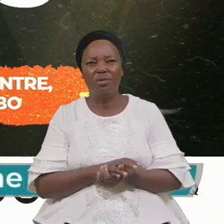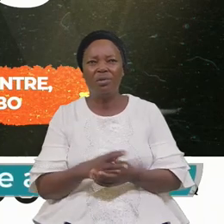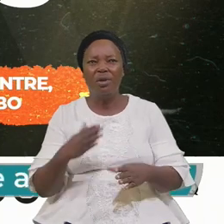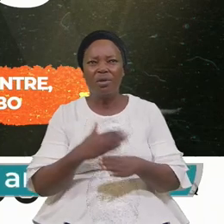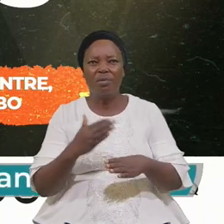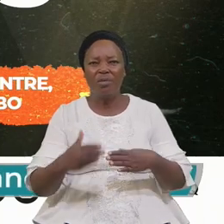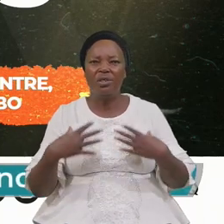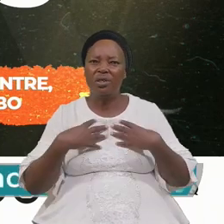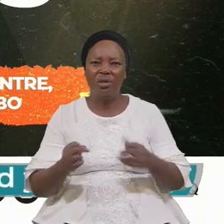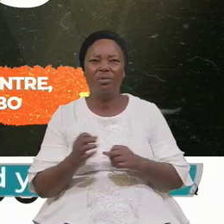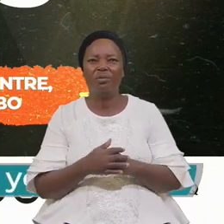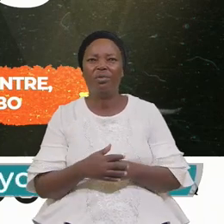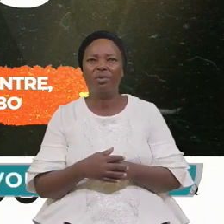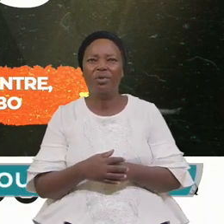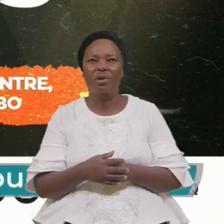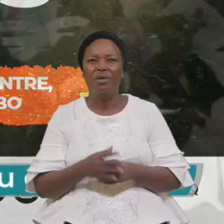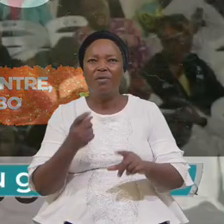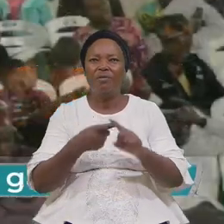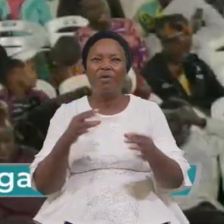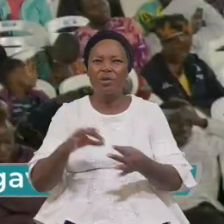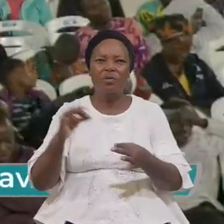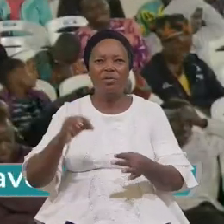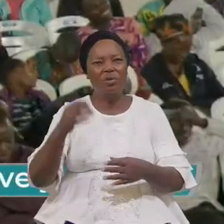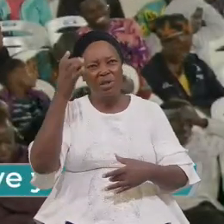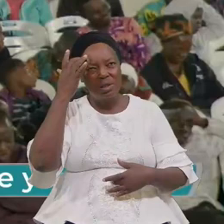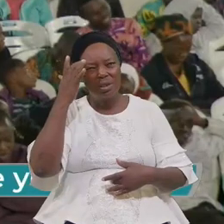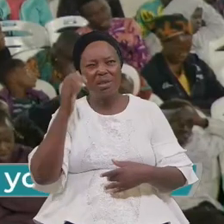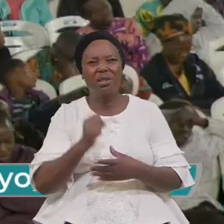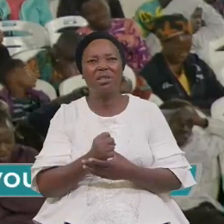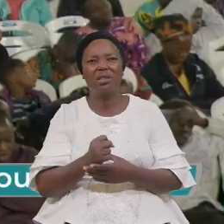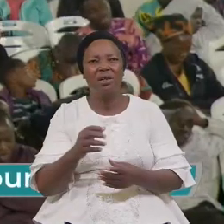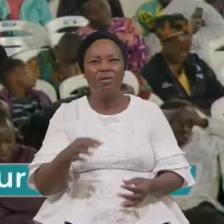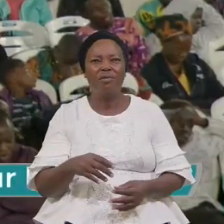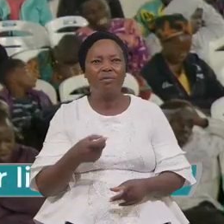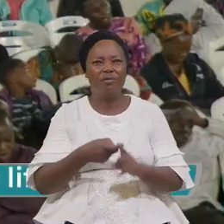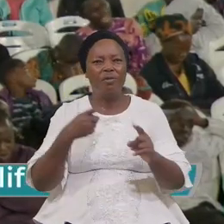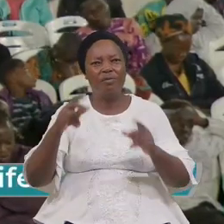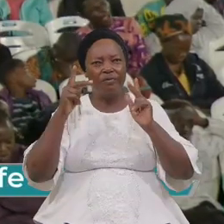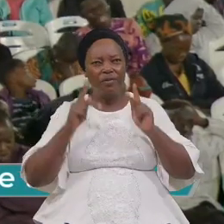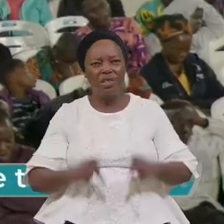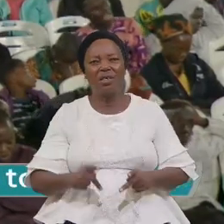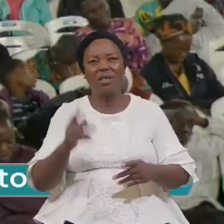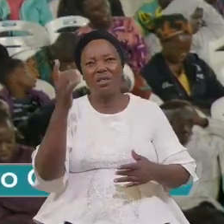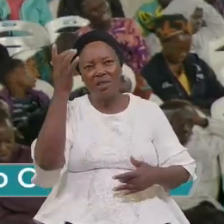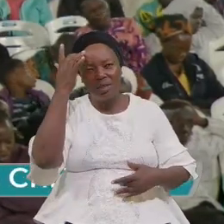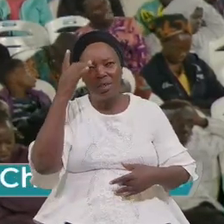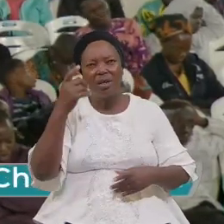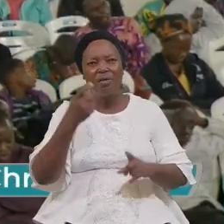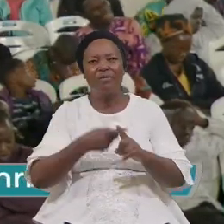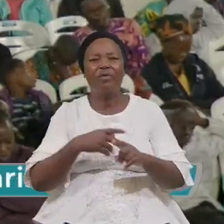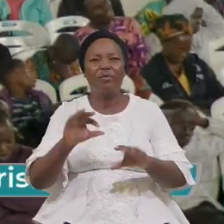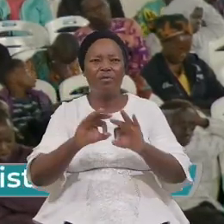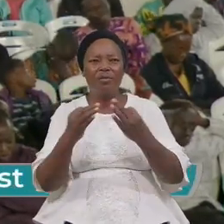cure. From spiritual sicknesses, from physical sicknesses, from matrimonial